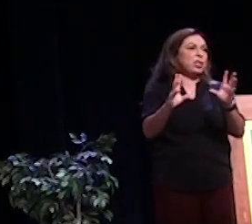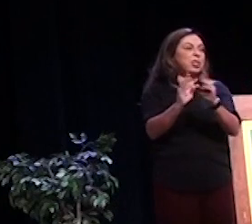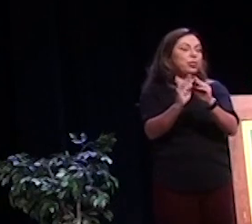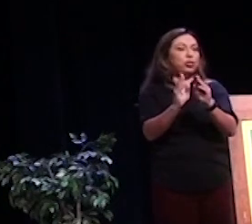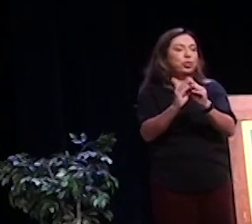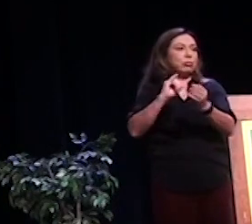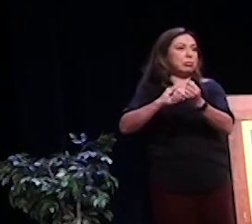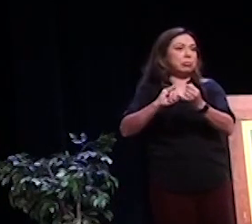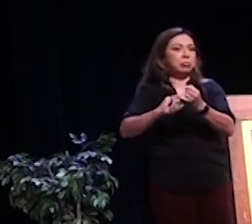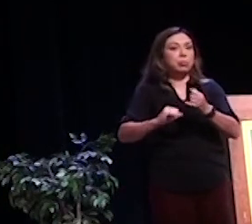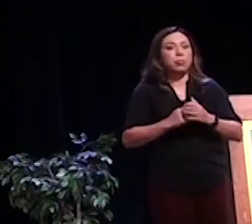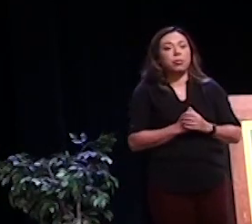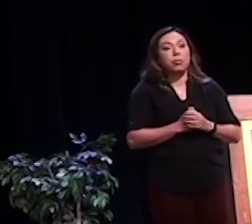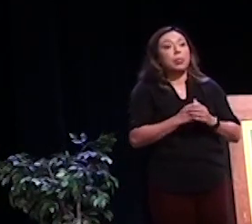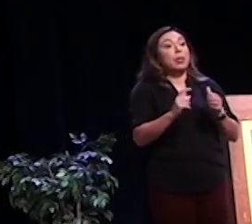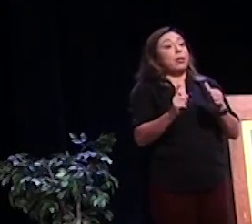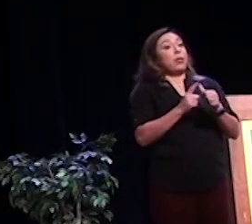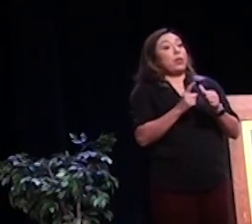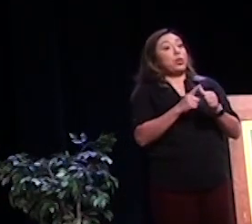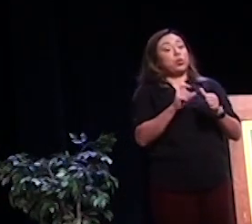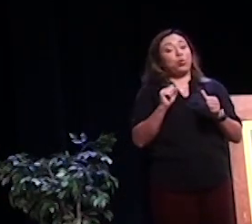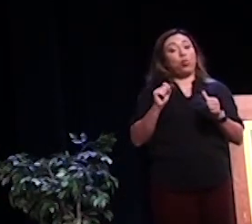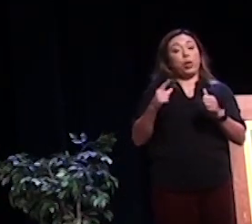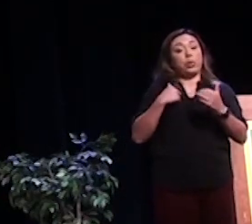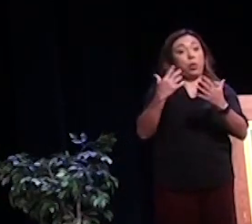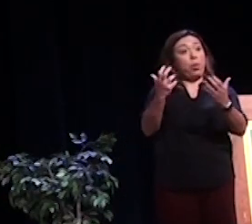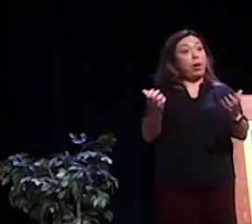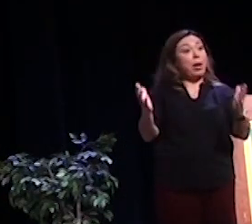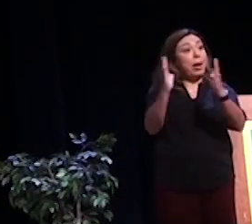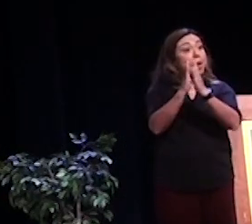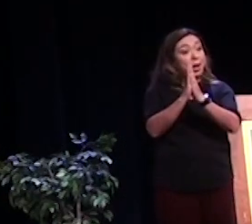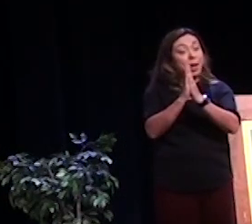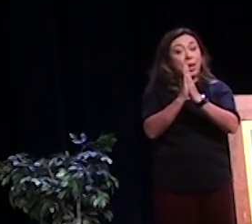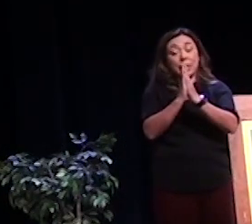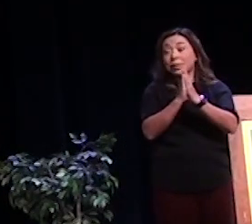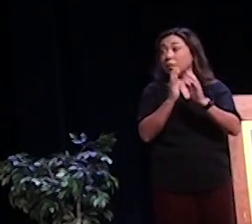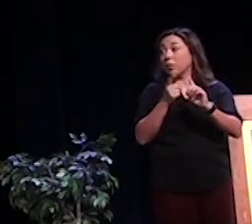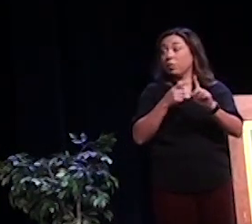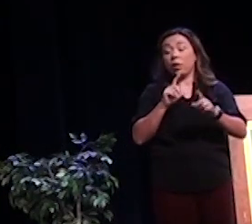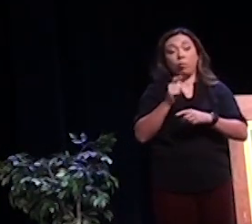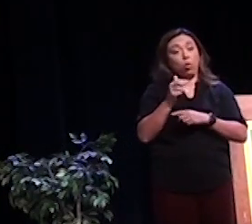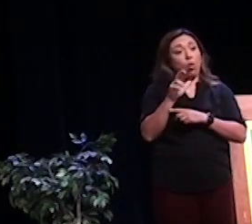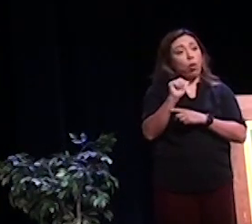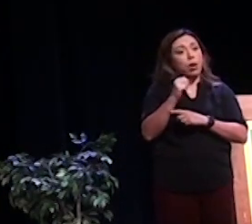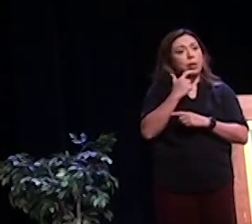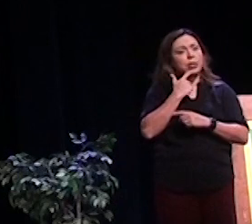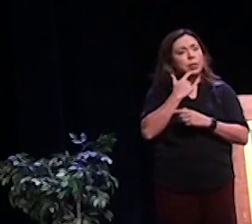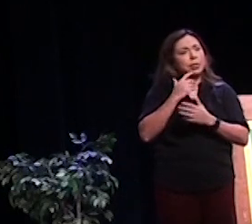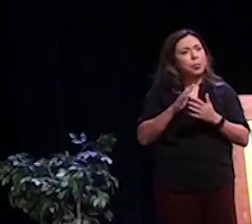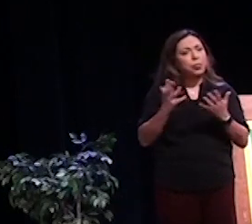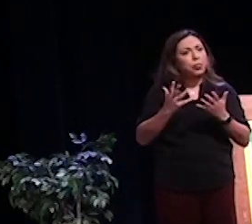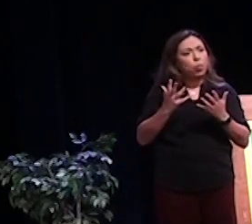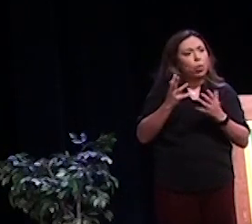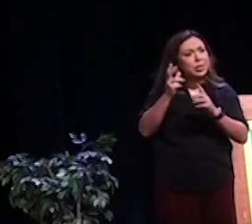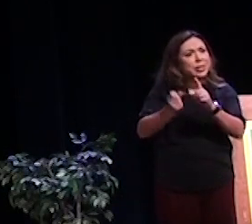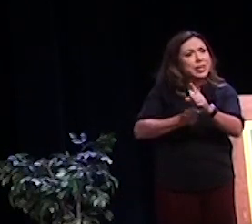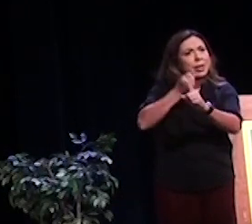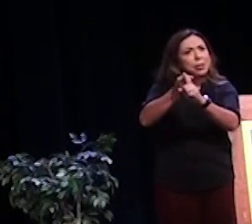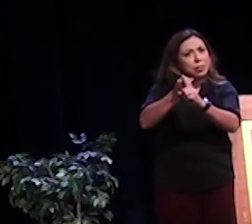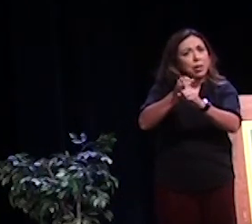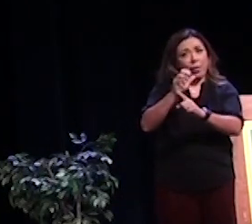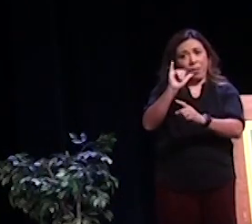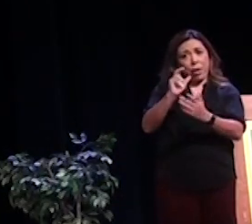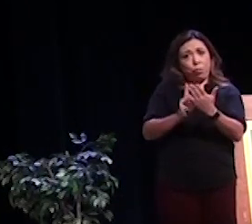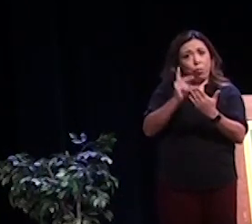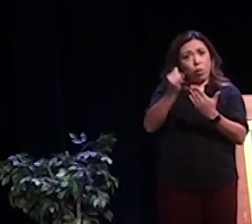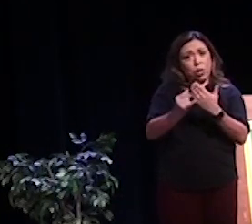So the first question that I've got is for Laura, and that's, what's the impact of the project that you're